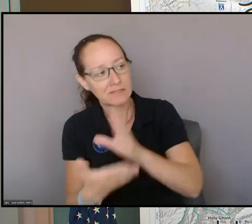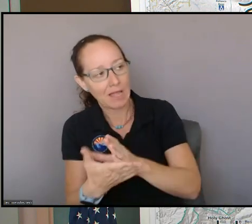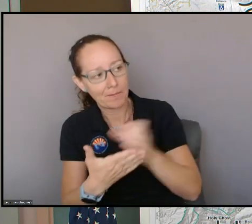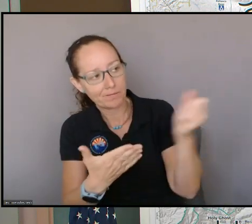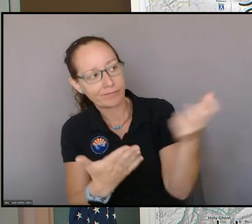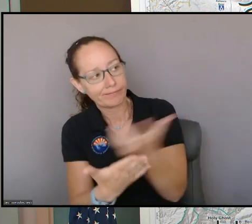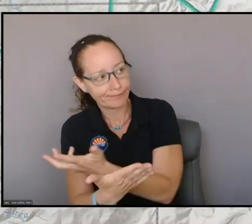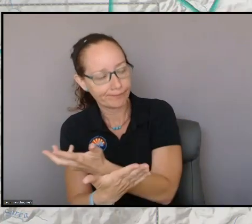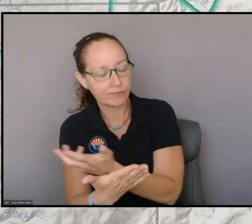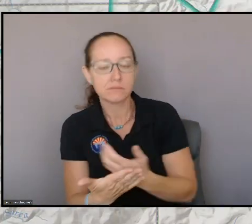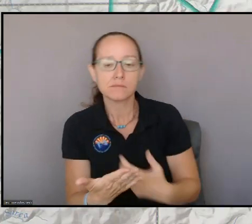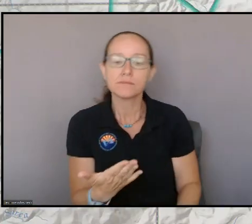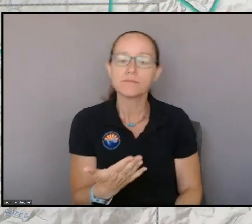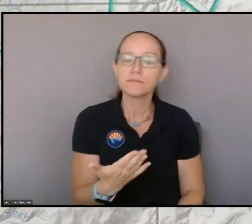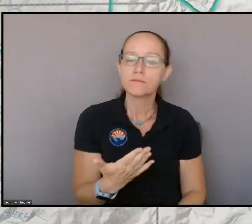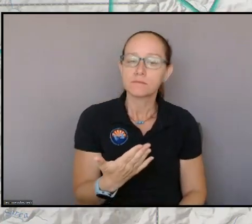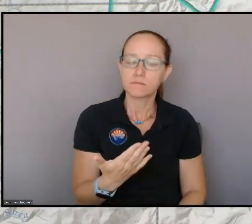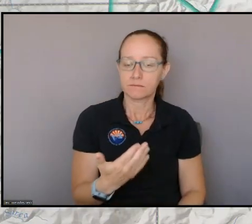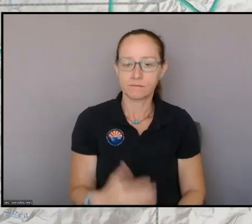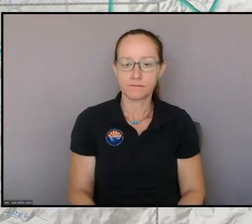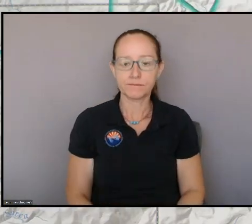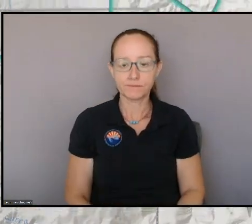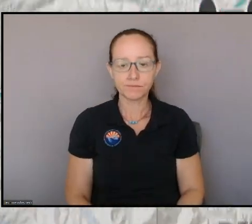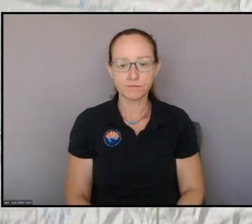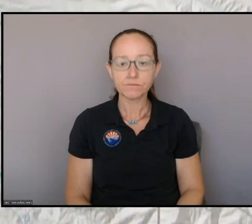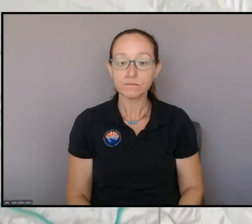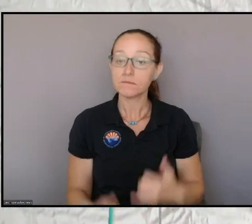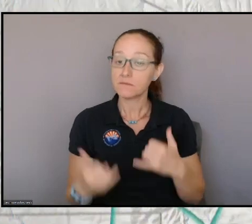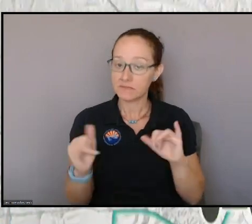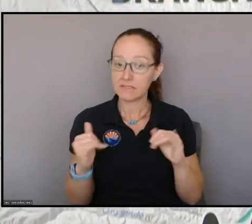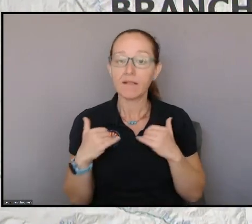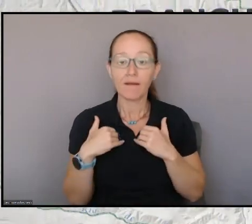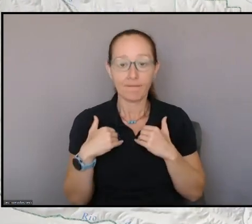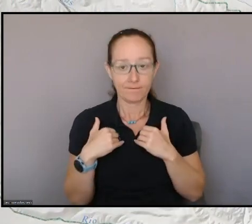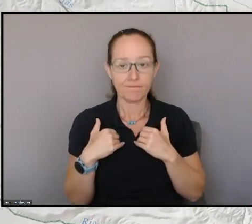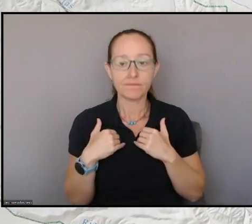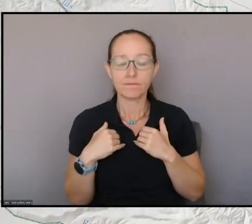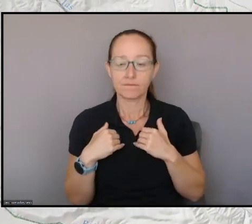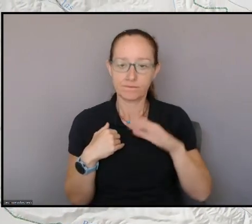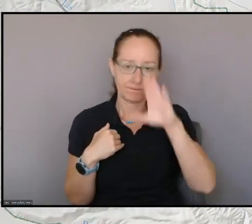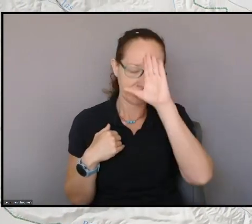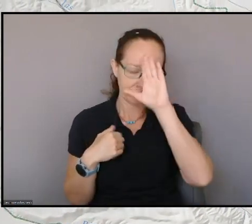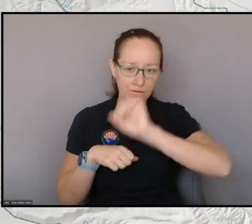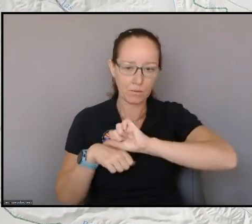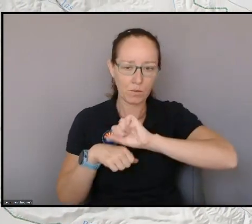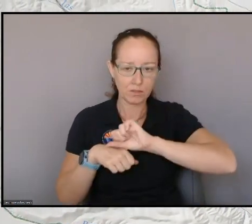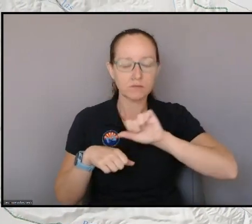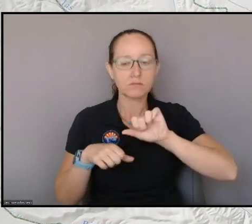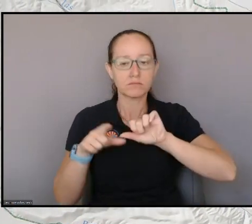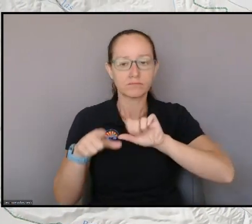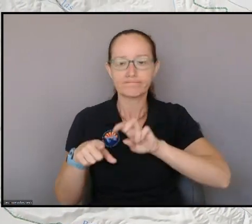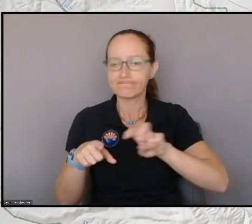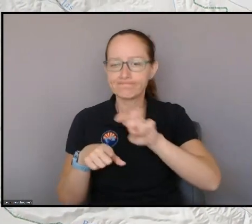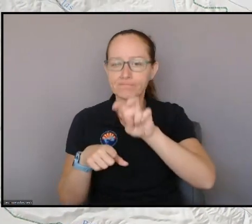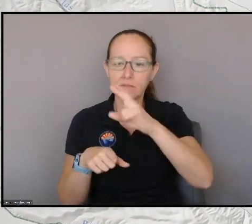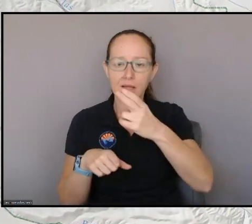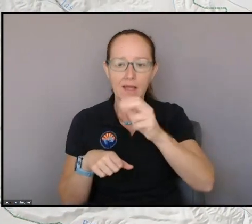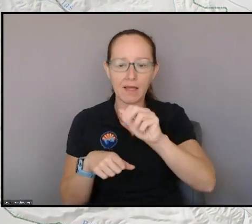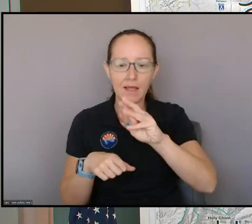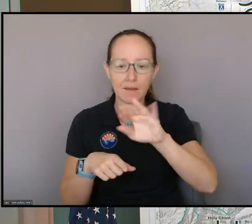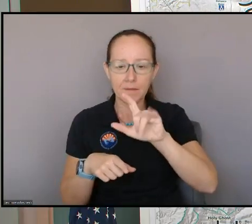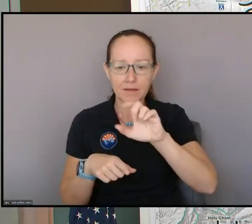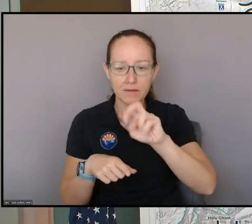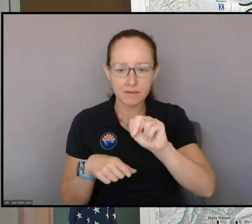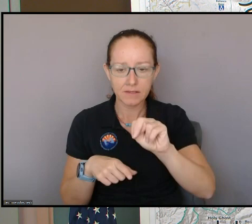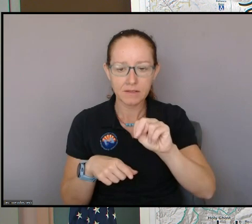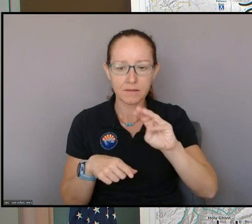So we do have, like I said, we still have folks moving up the Hamilton Mesa area towards the divide doing that